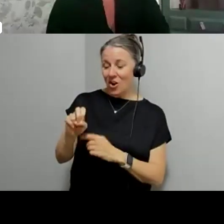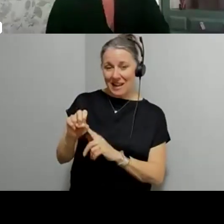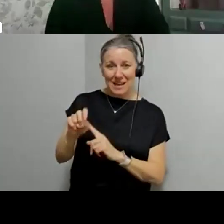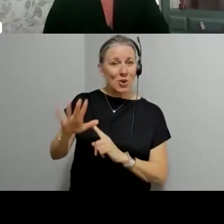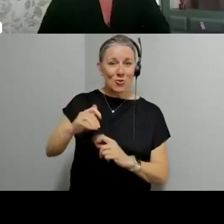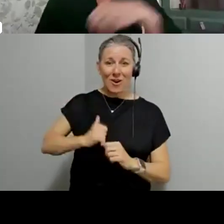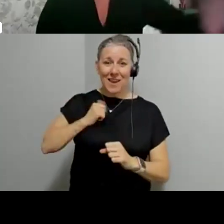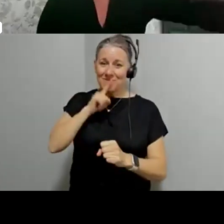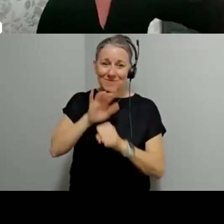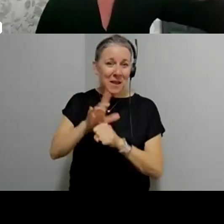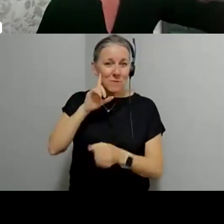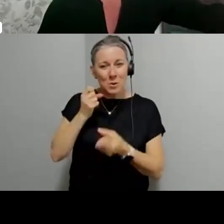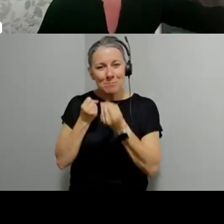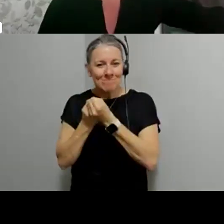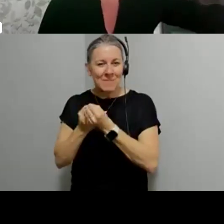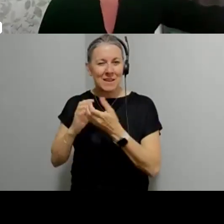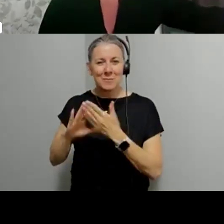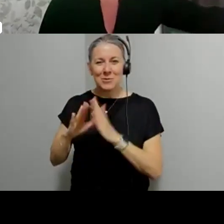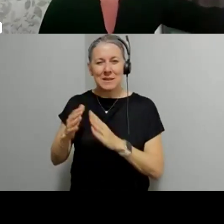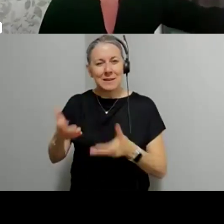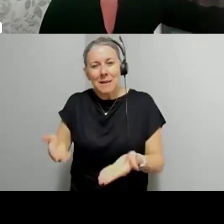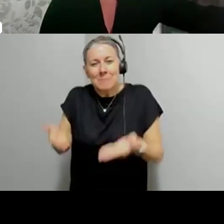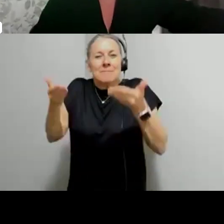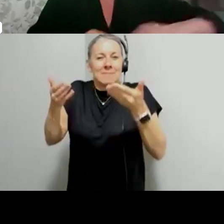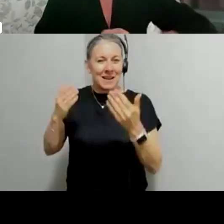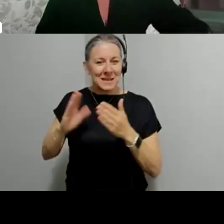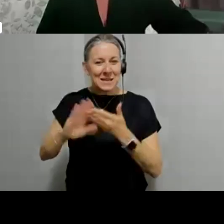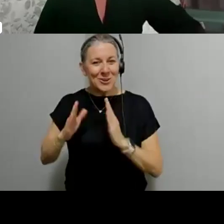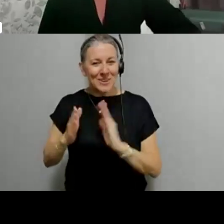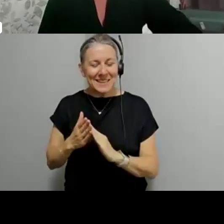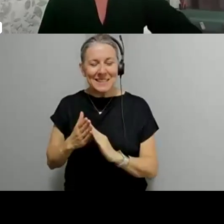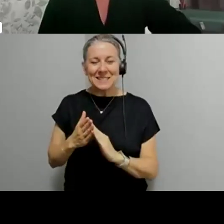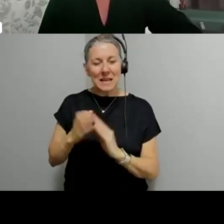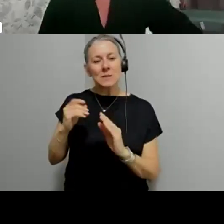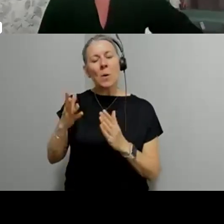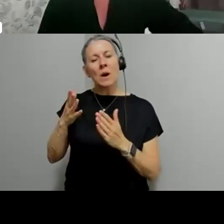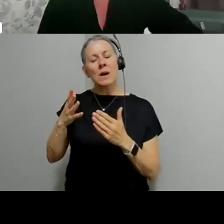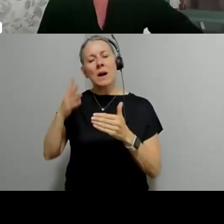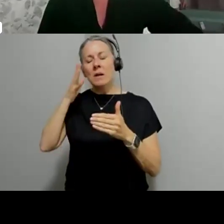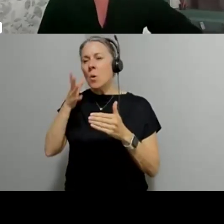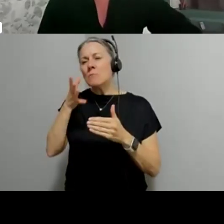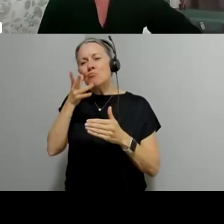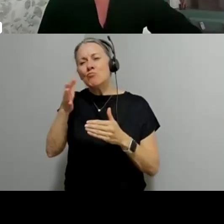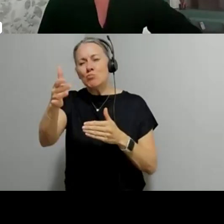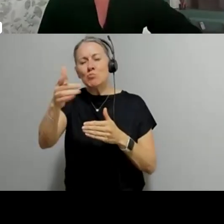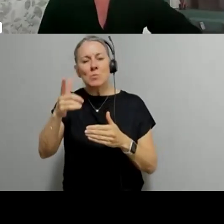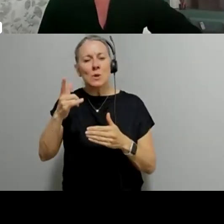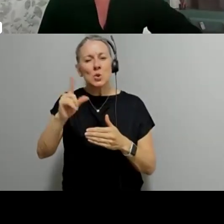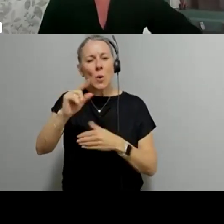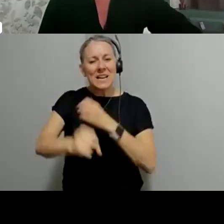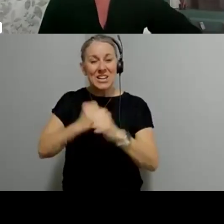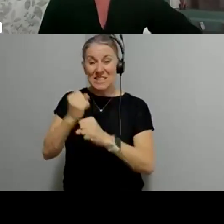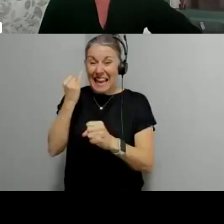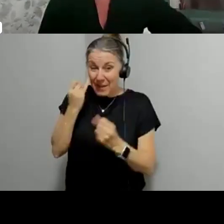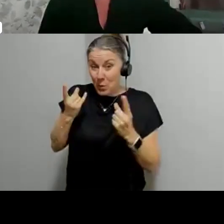for you right now? And do you see moving forward, what are some of the things, say, in 20 years, if we do it right in